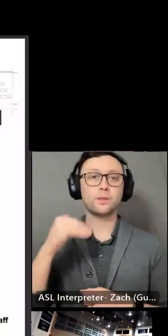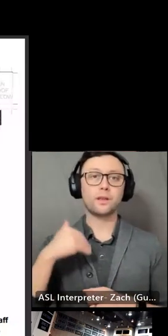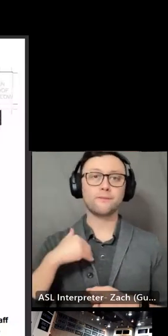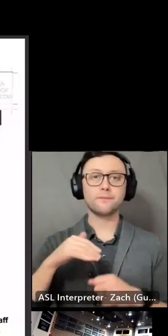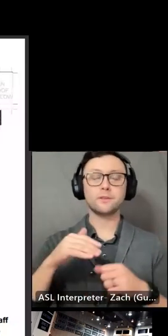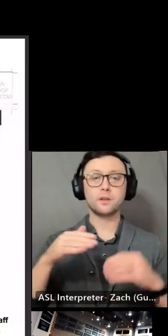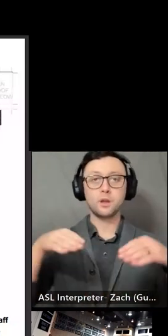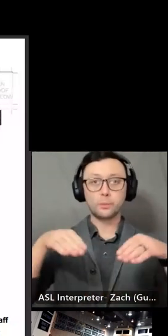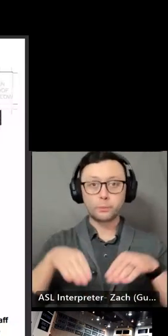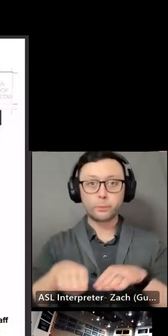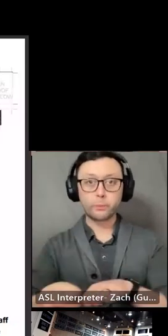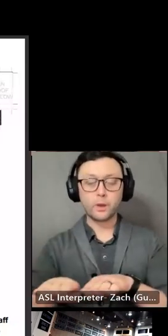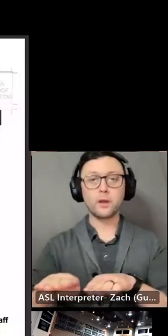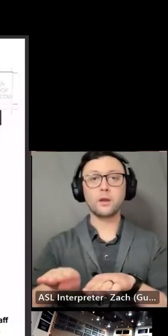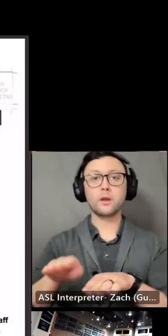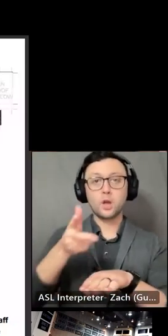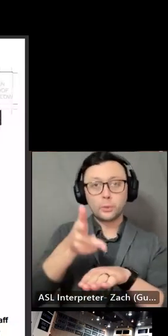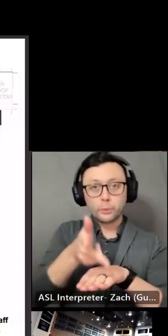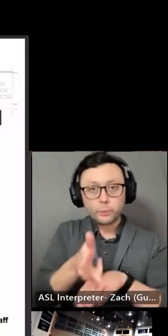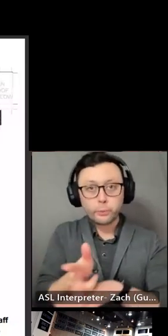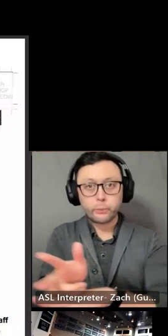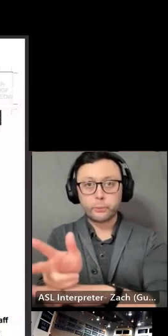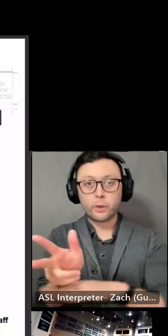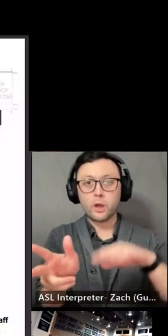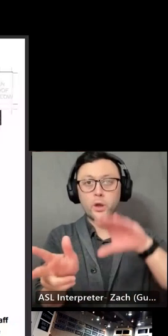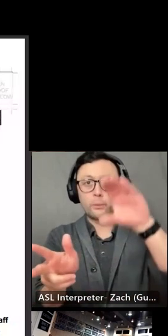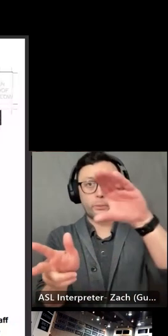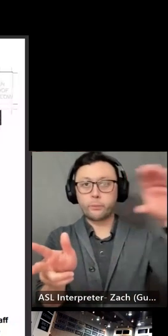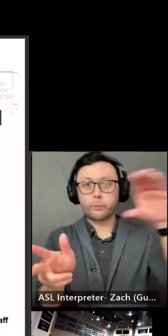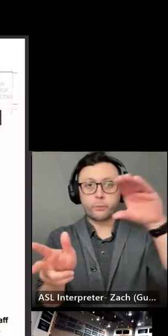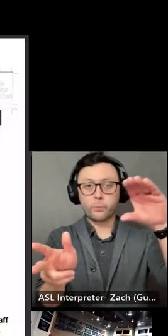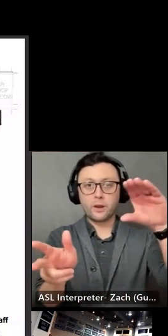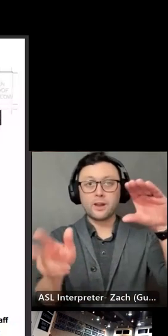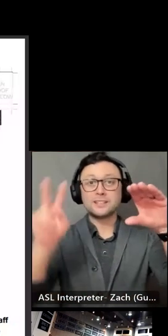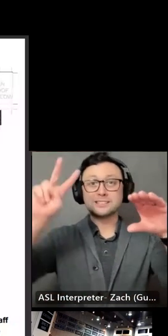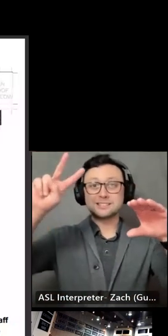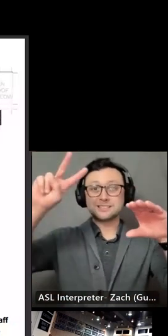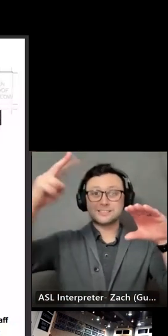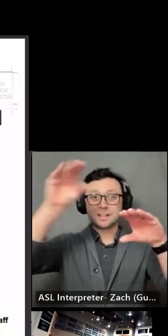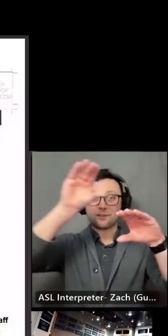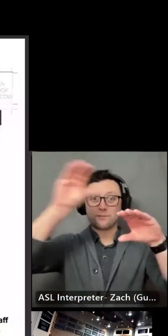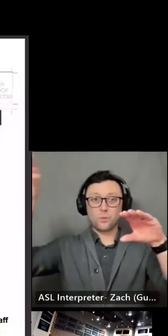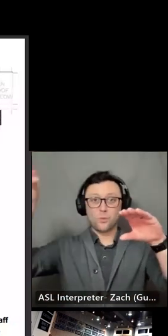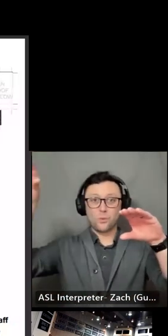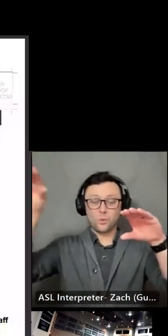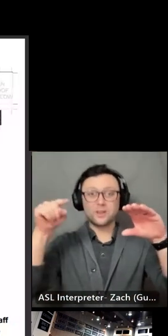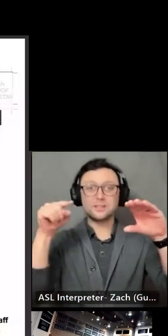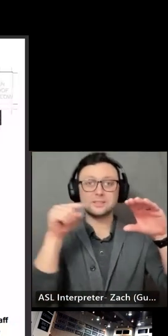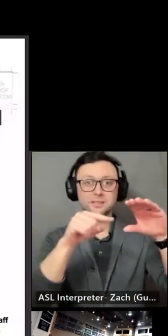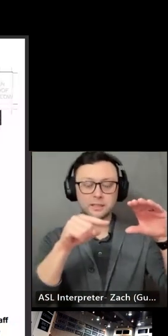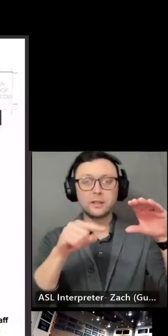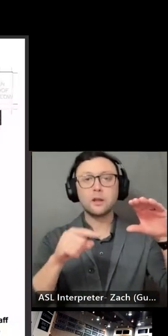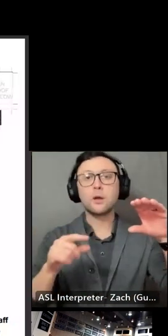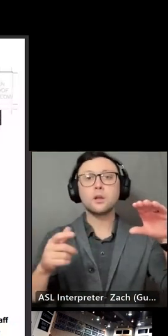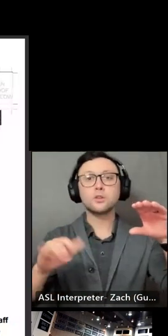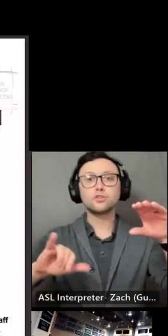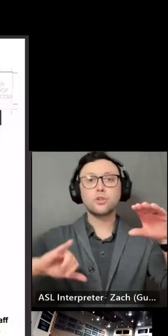little bit later. So we can have a mezzanine for some areas, which is a traditional office and support